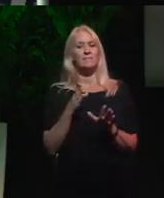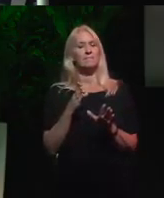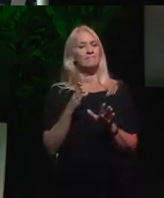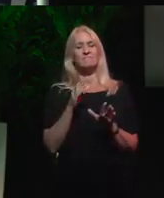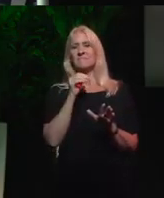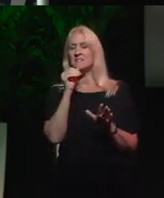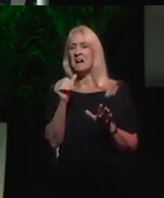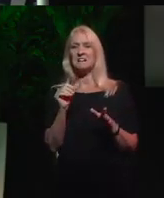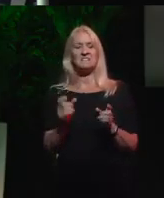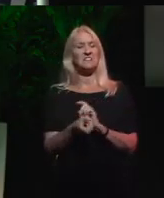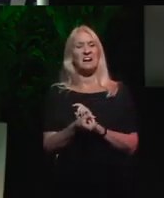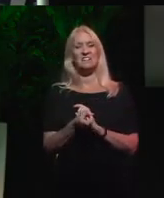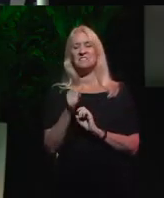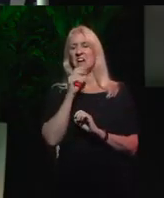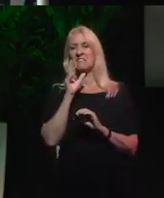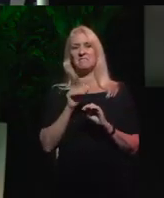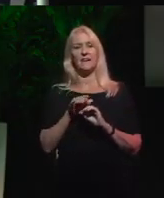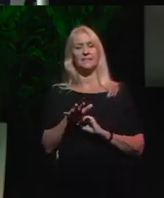unaffected.